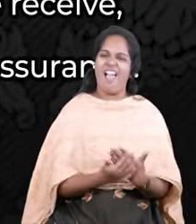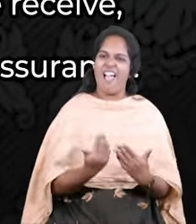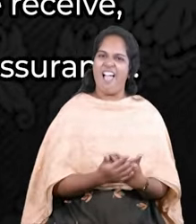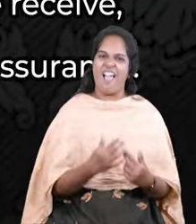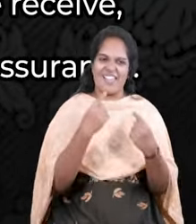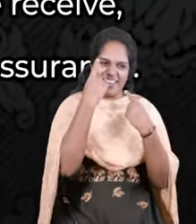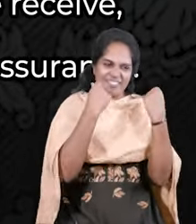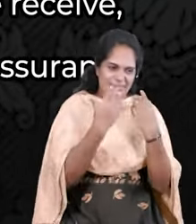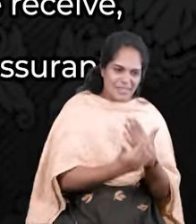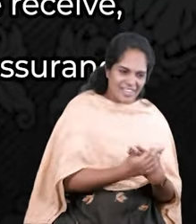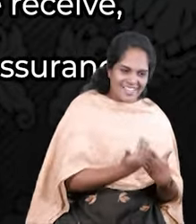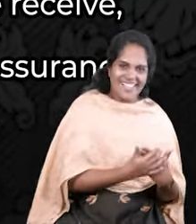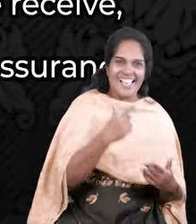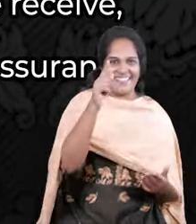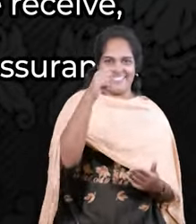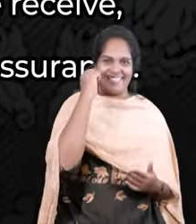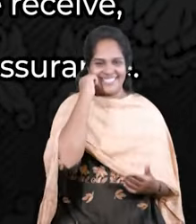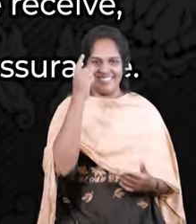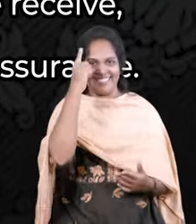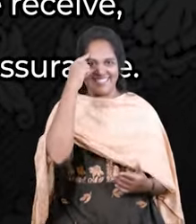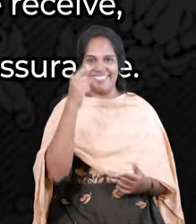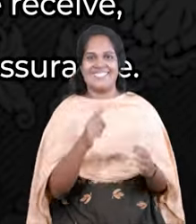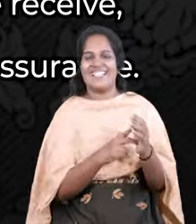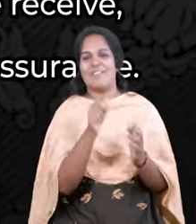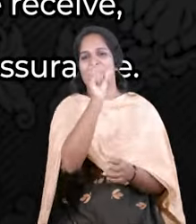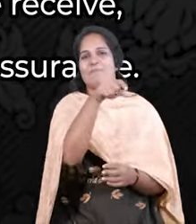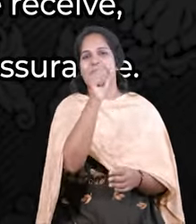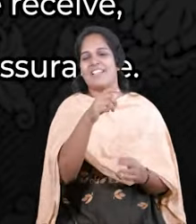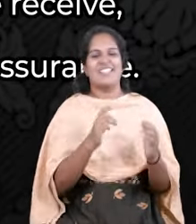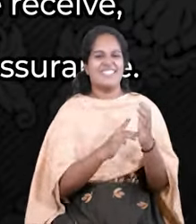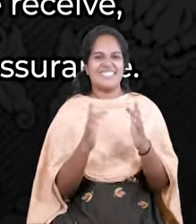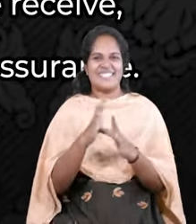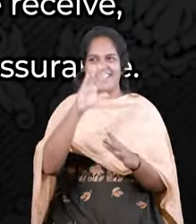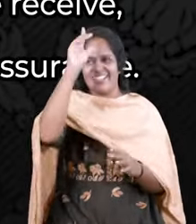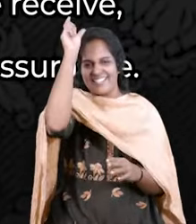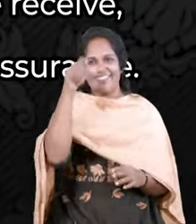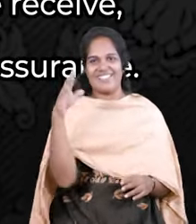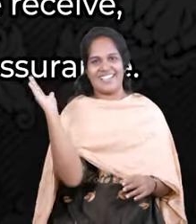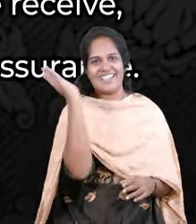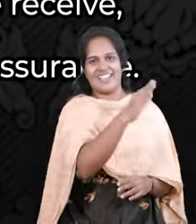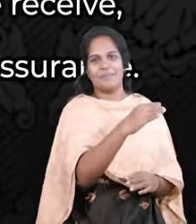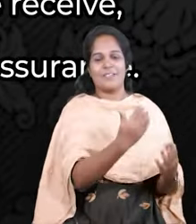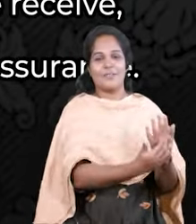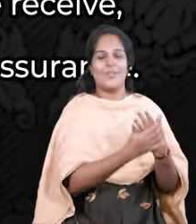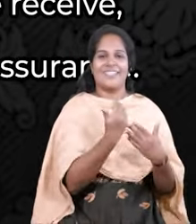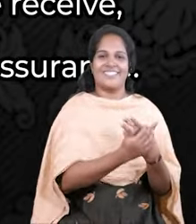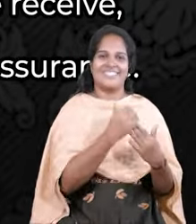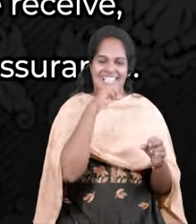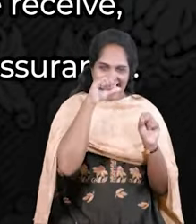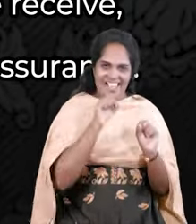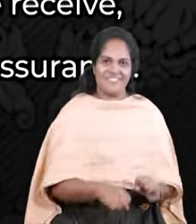shamed or reproached. In such situations, it is not merely human support we receive, but